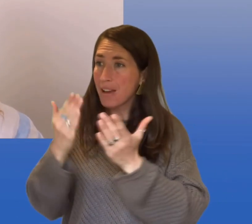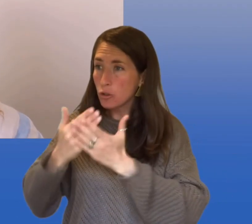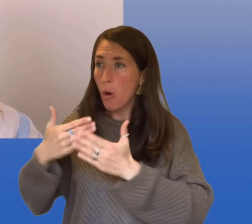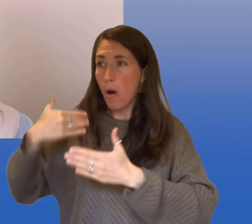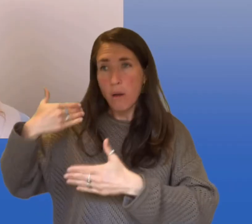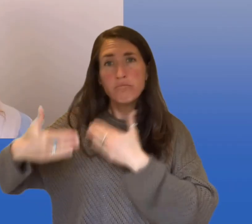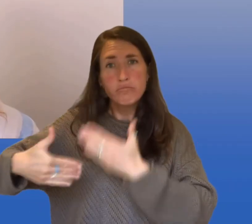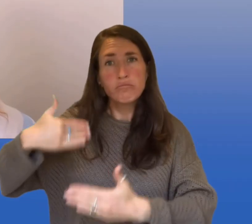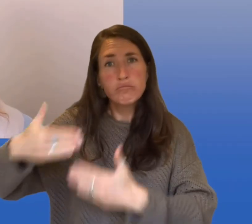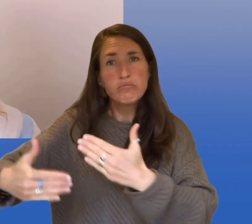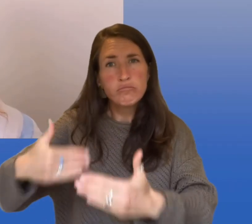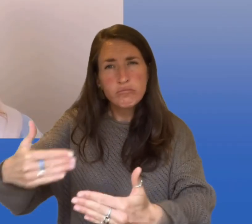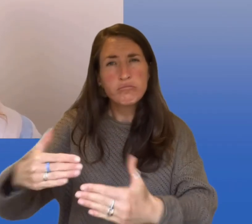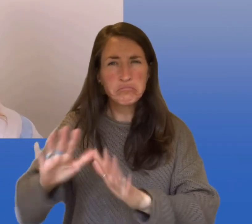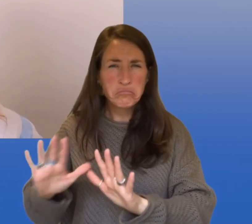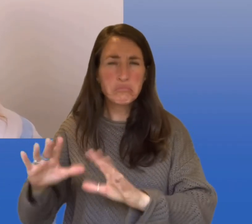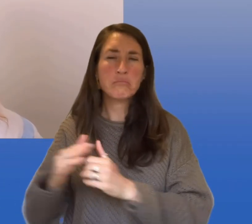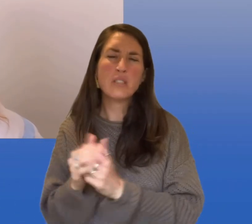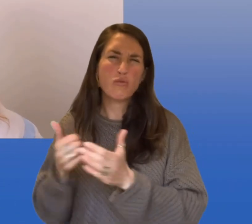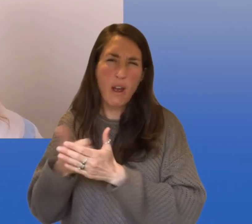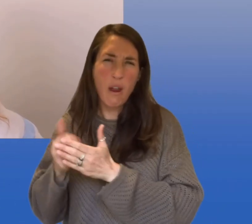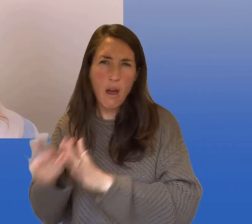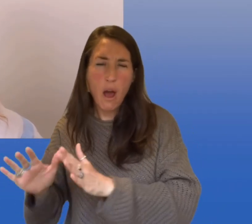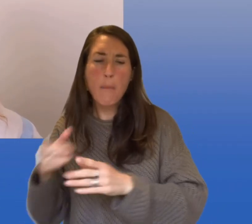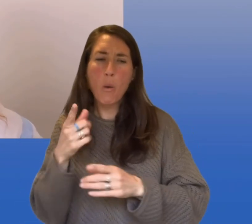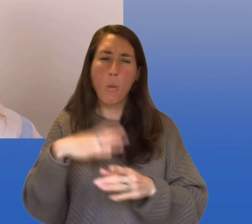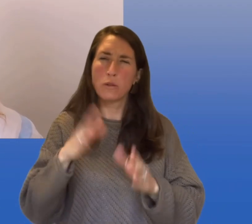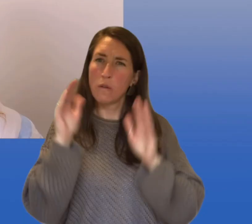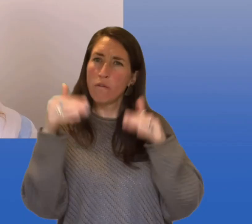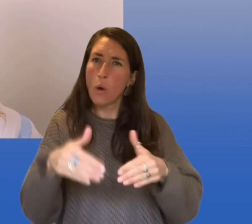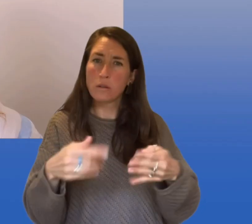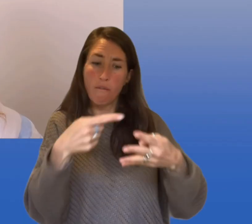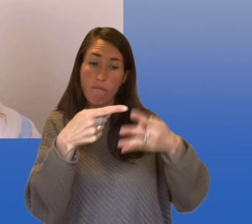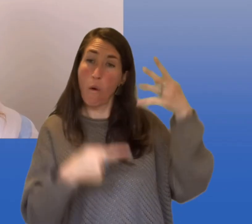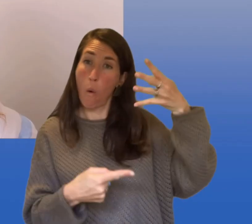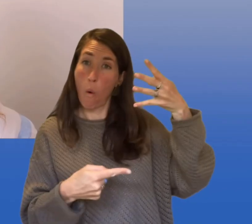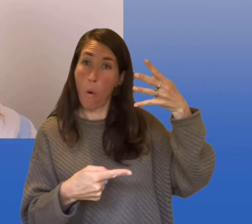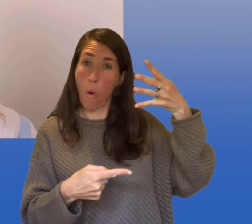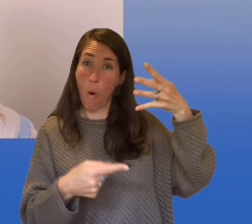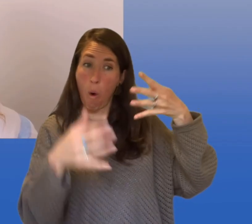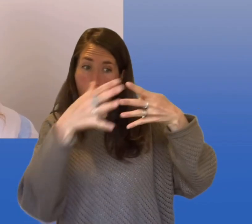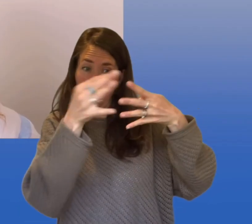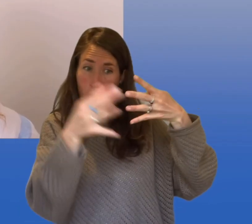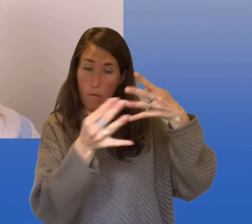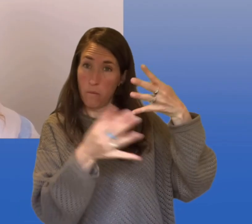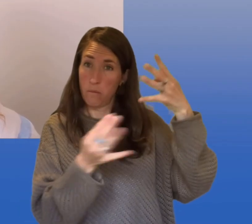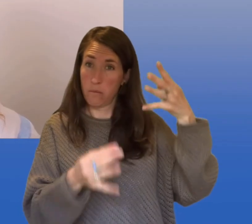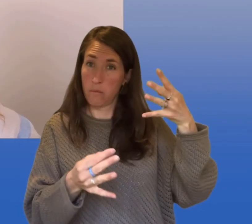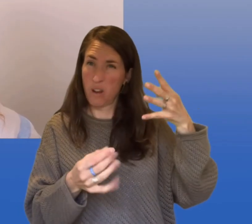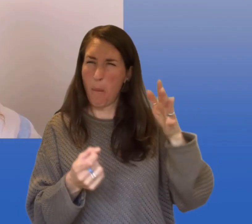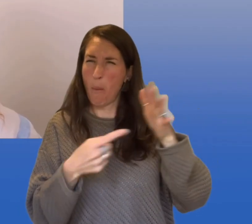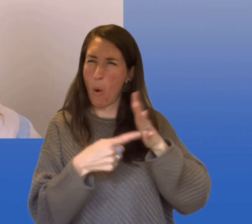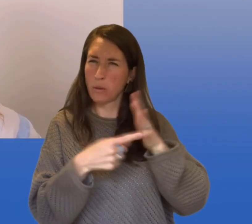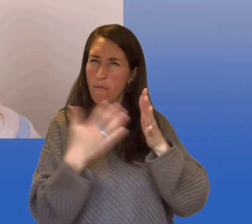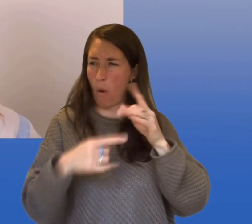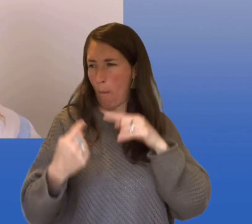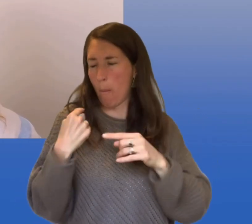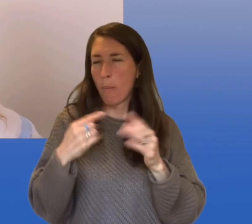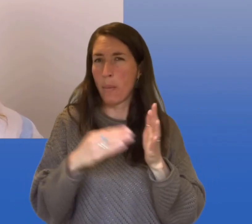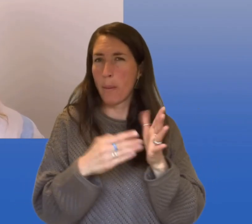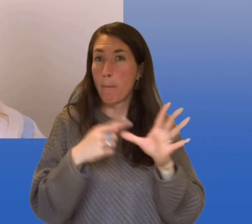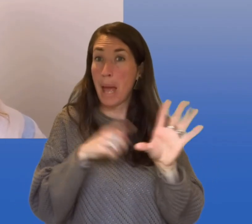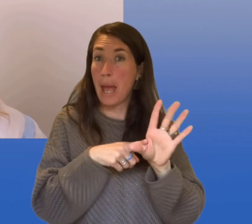were 4 key things that I wanted to pull out in this video that I think were really significant at our May board